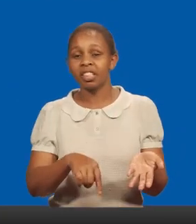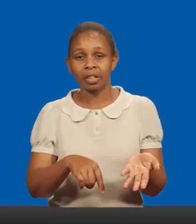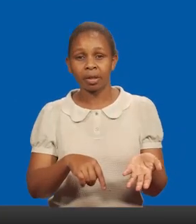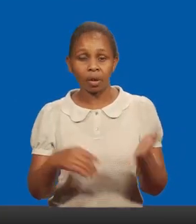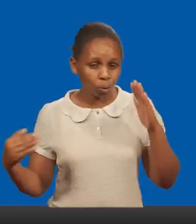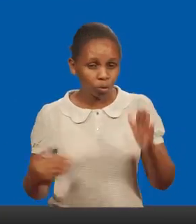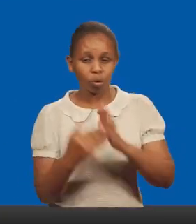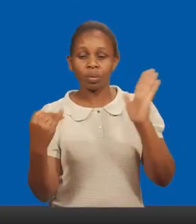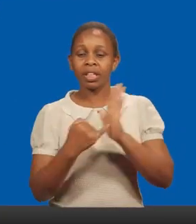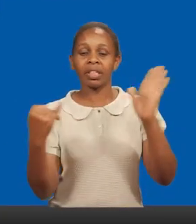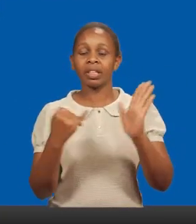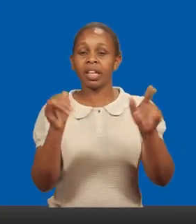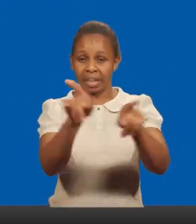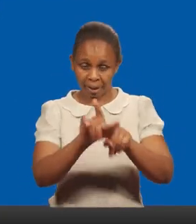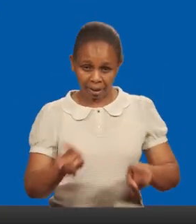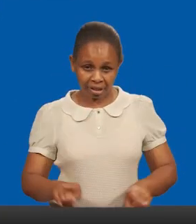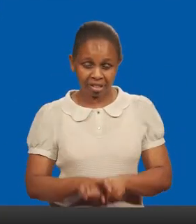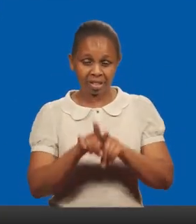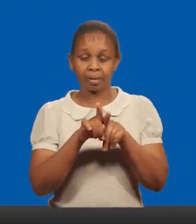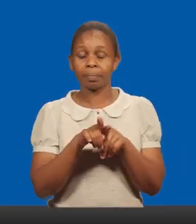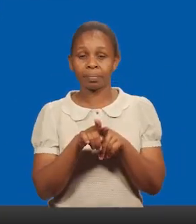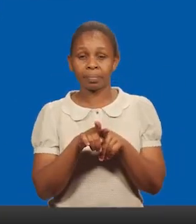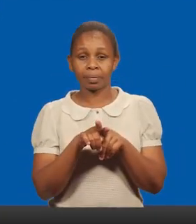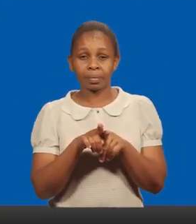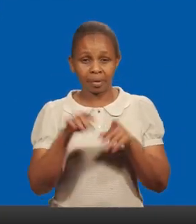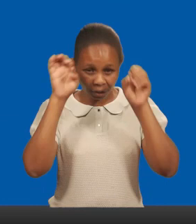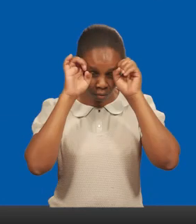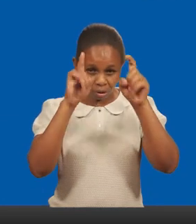mean, what are they going to do? And we ban it